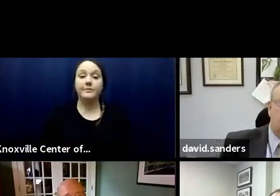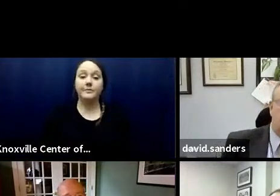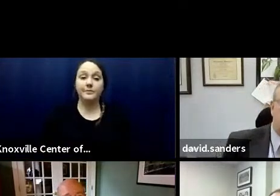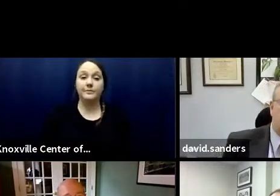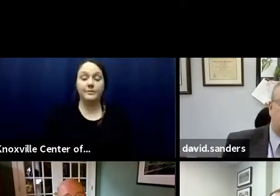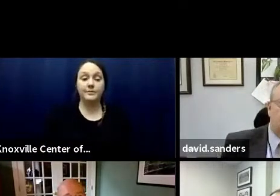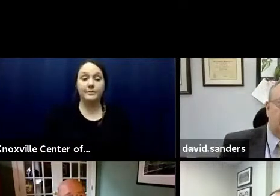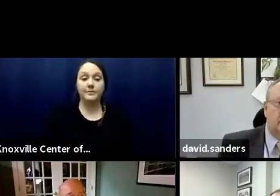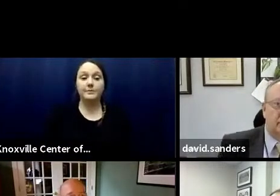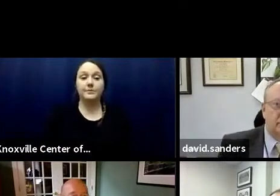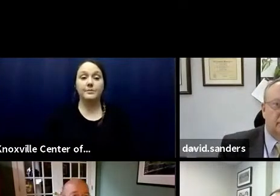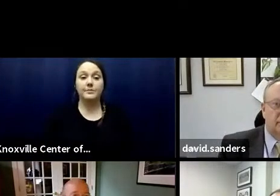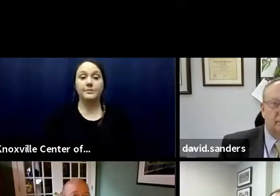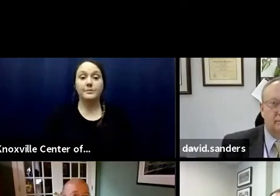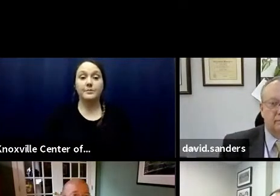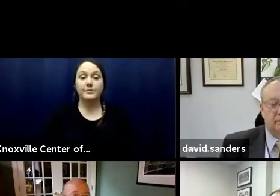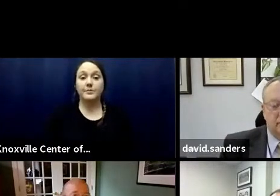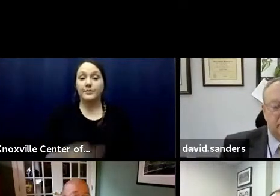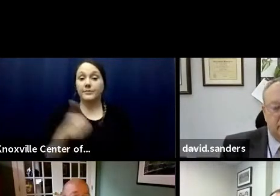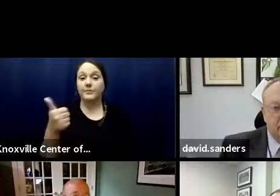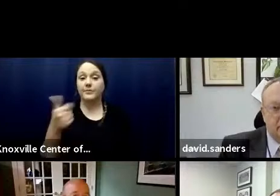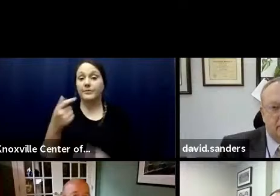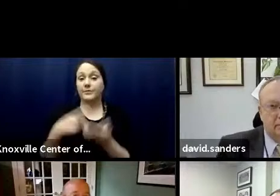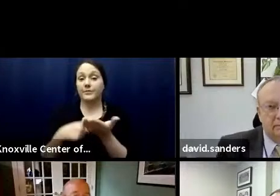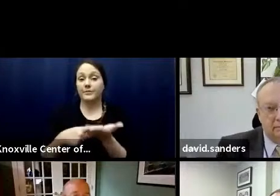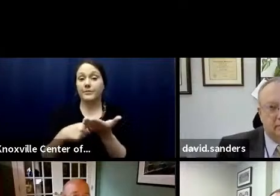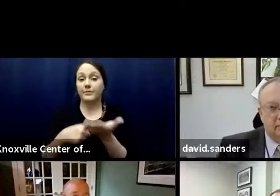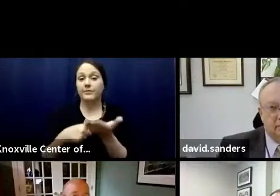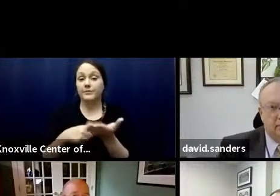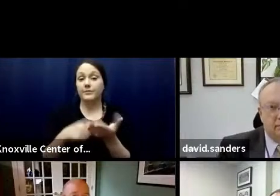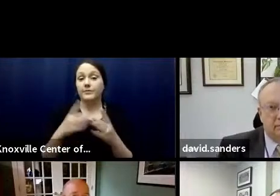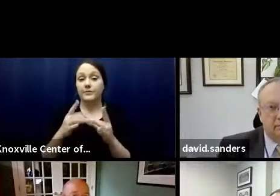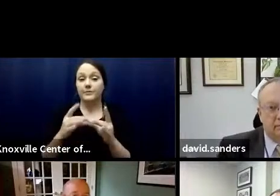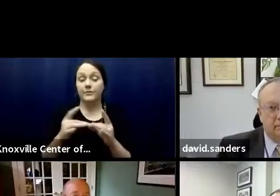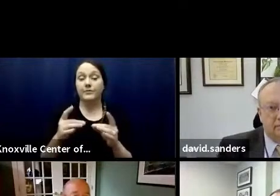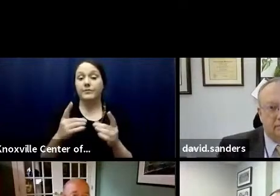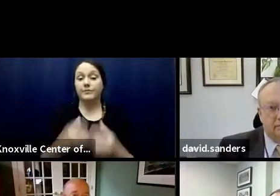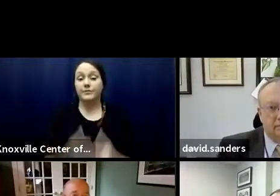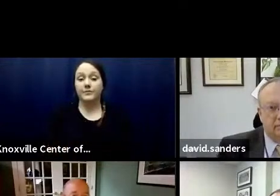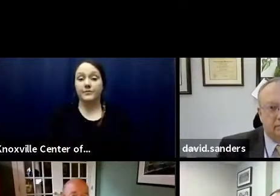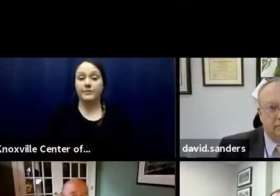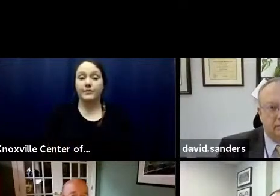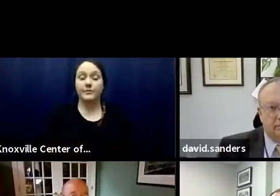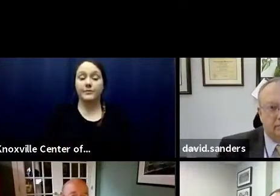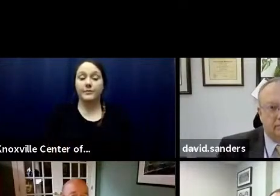now. Any other discussion regarding that?